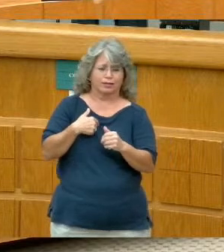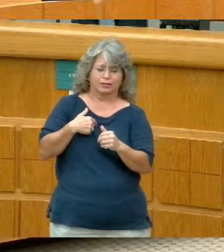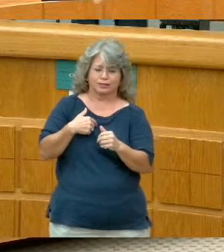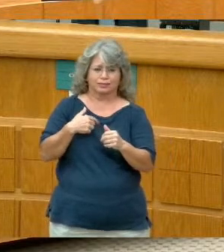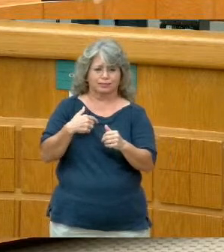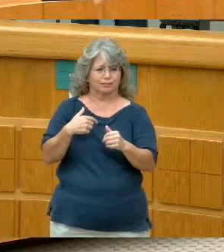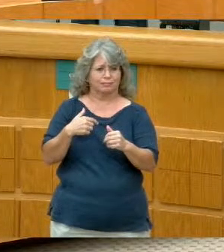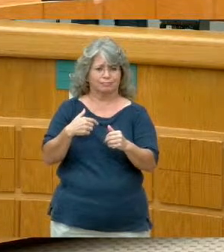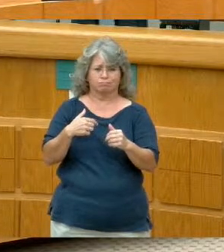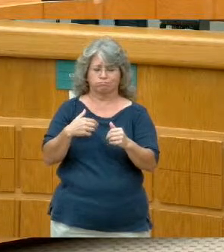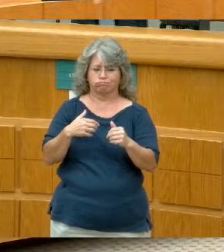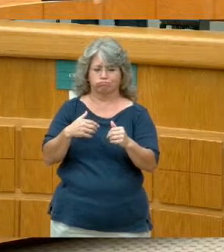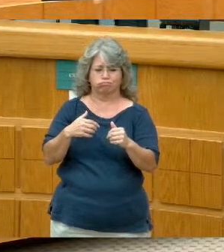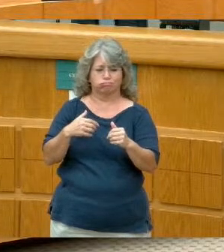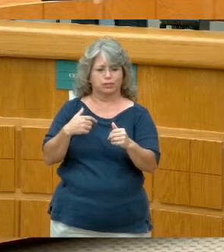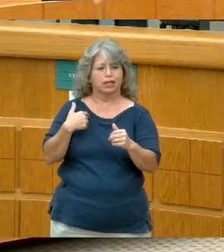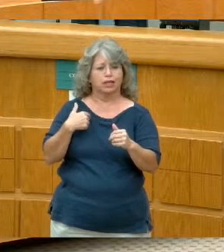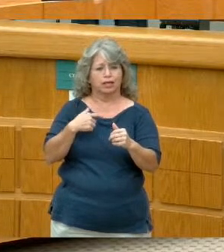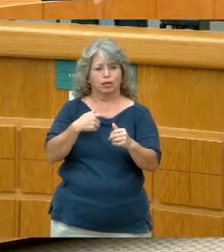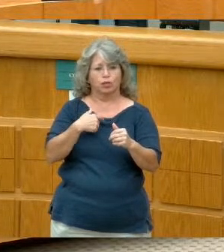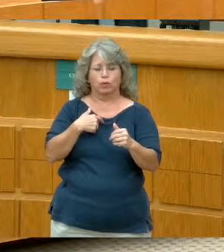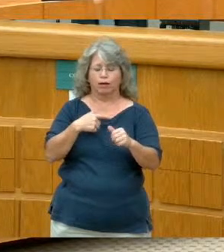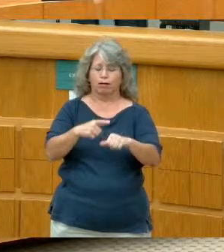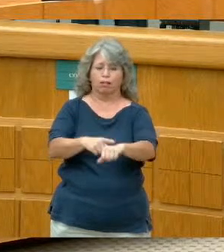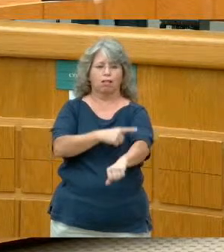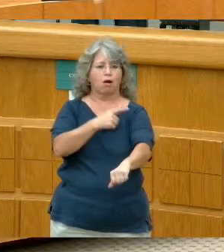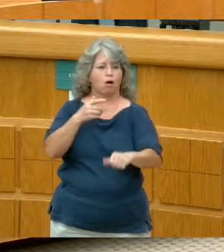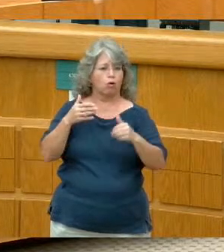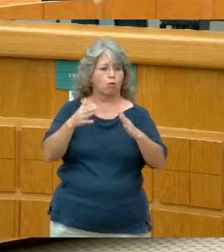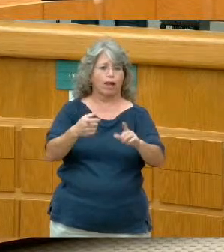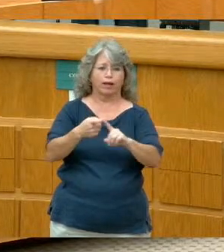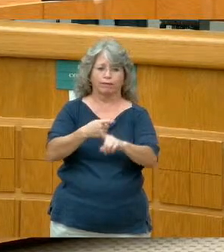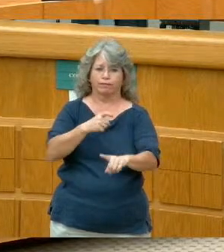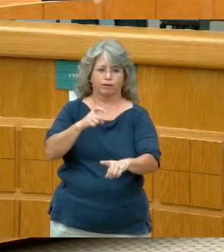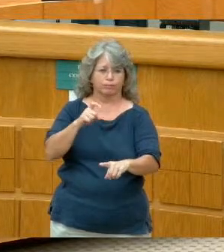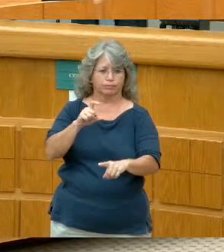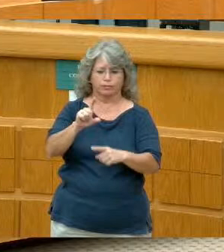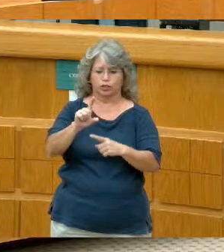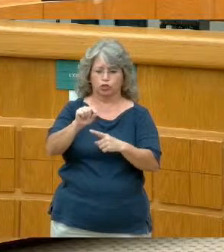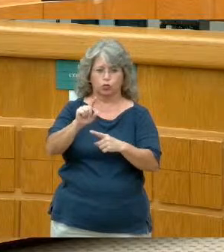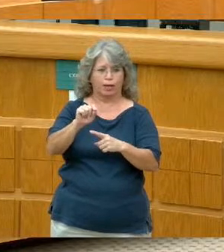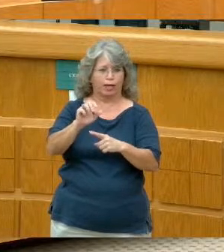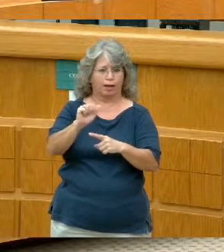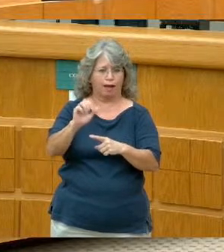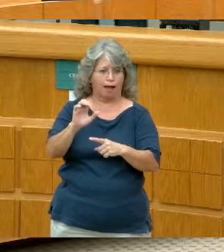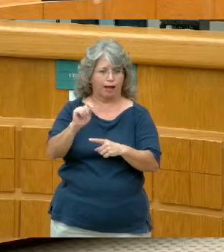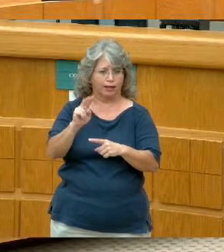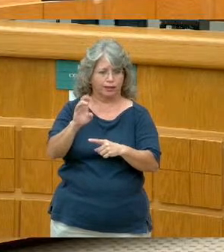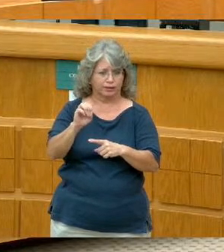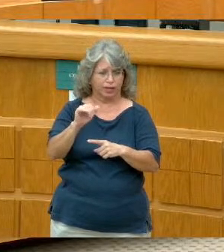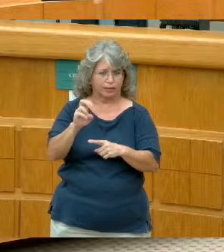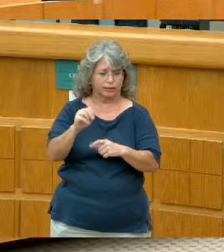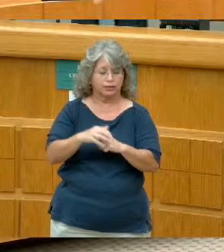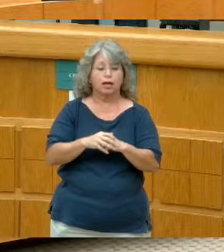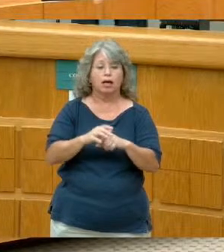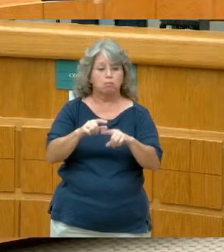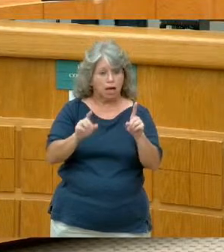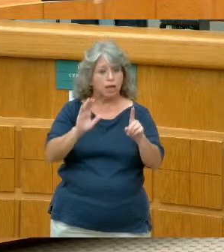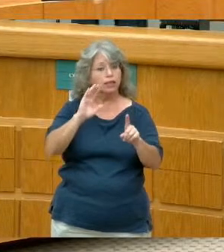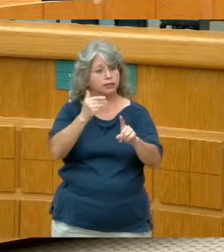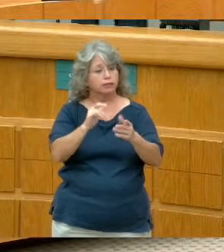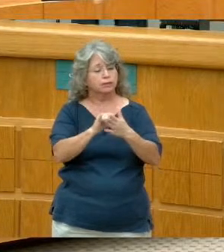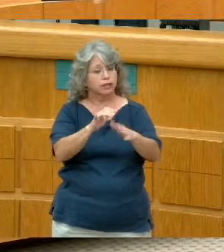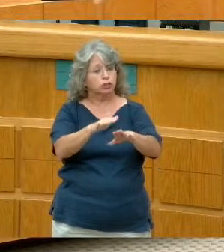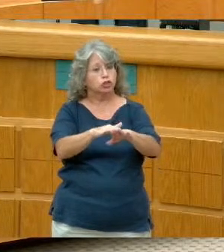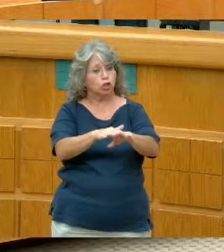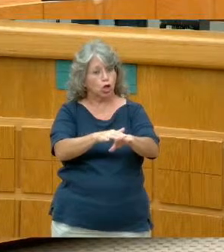from 20. Let me say that again. As good as we're doing, we are a long way from 20. But new cases